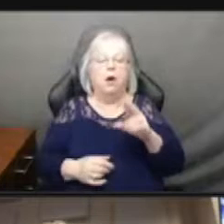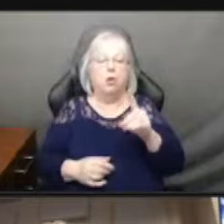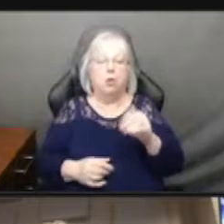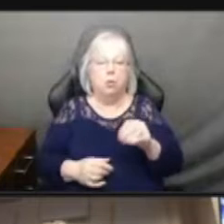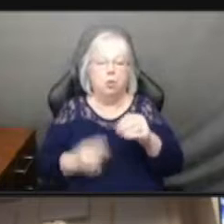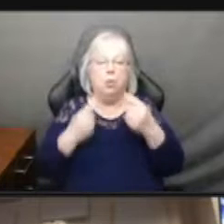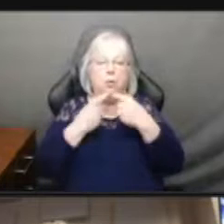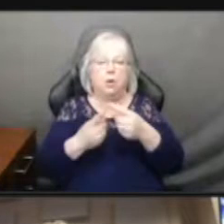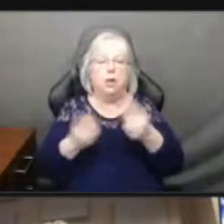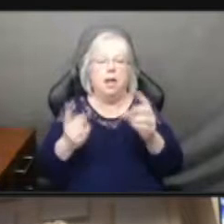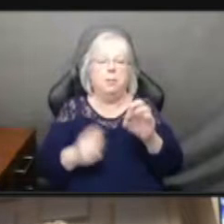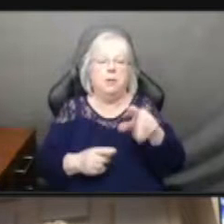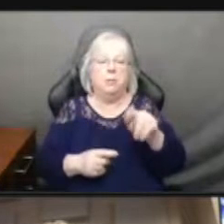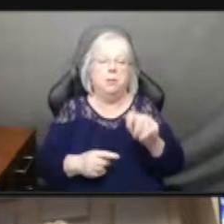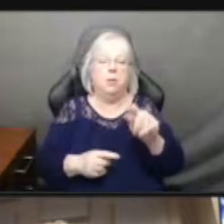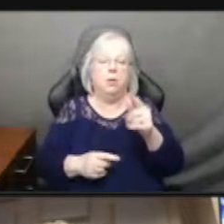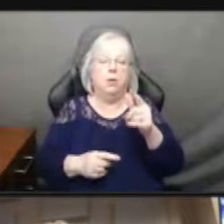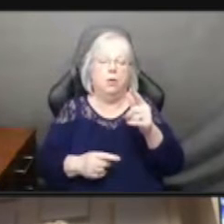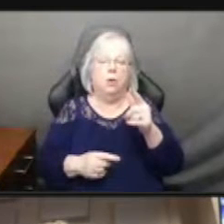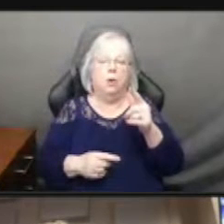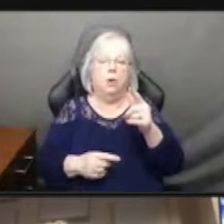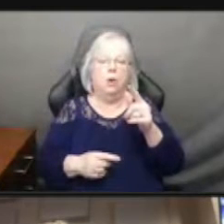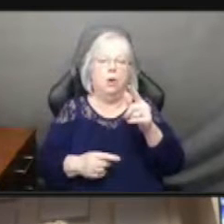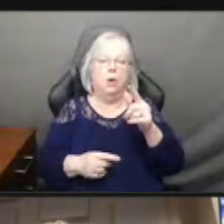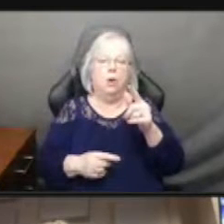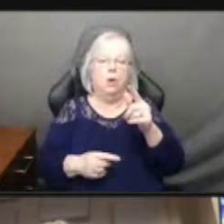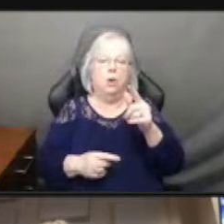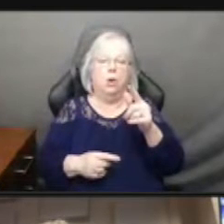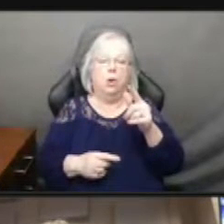hereby proclaim September